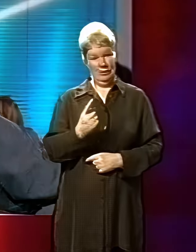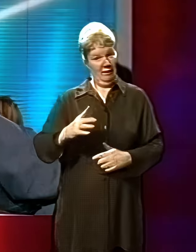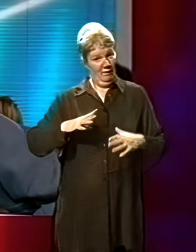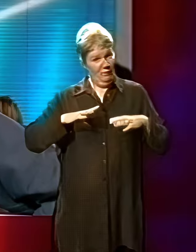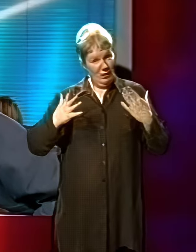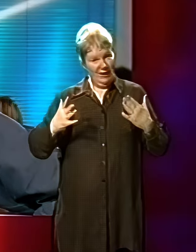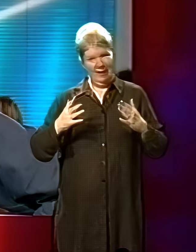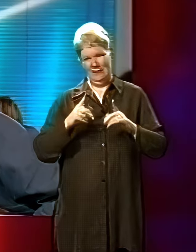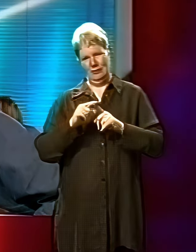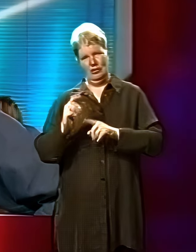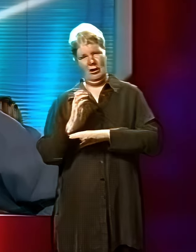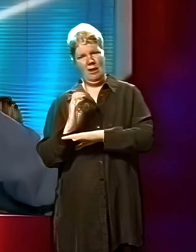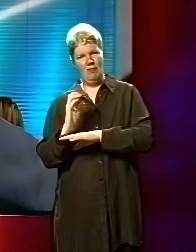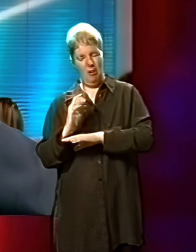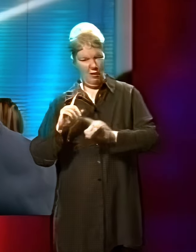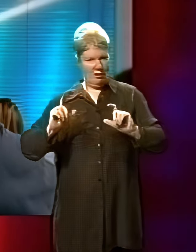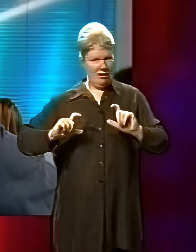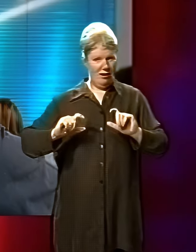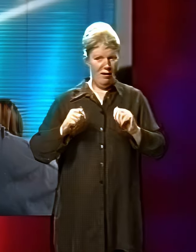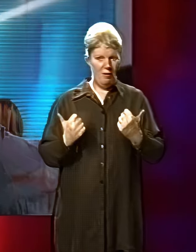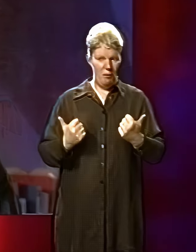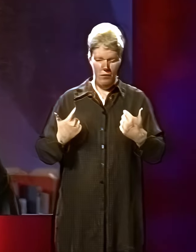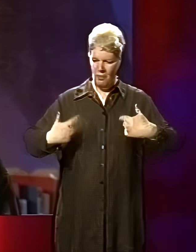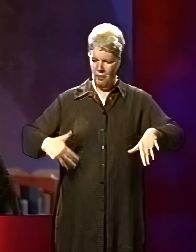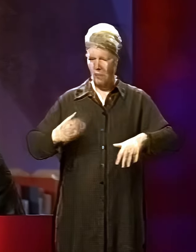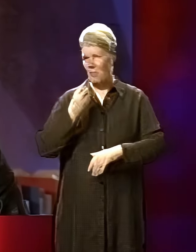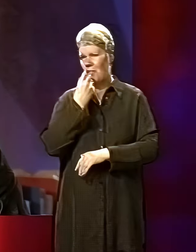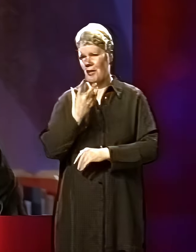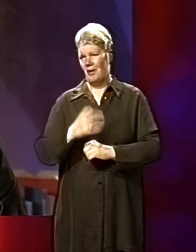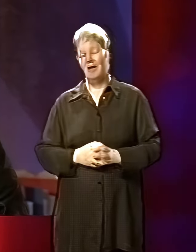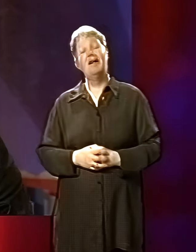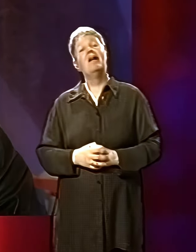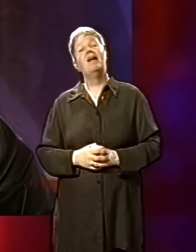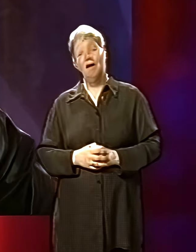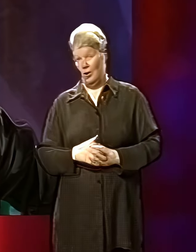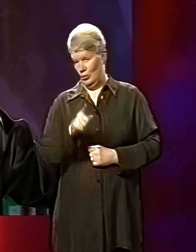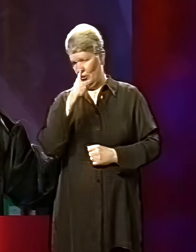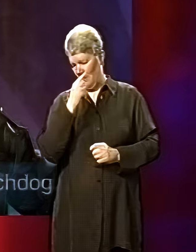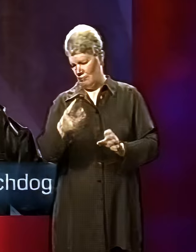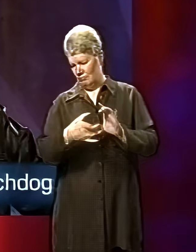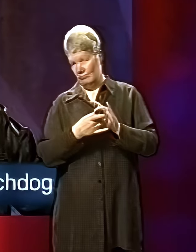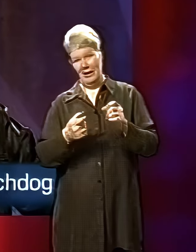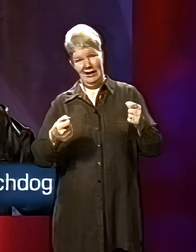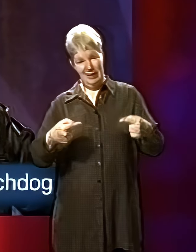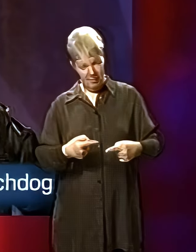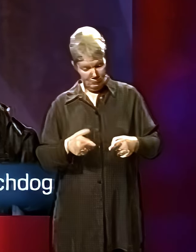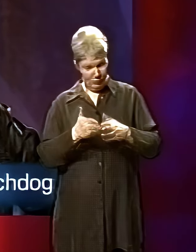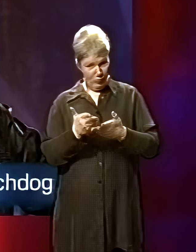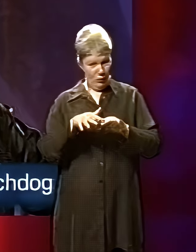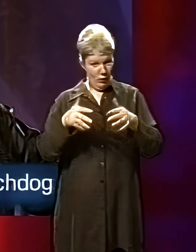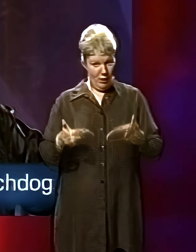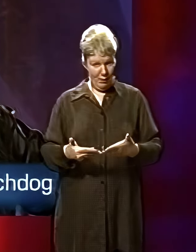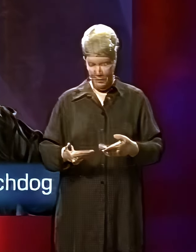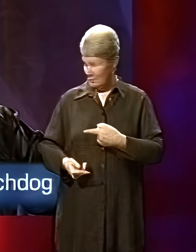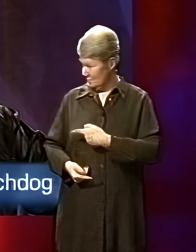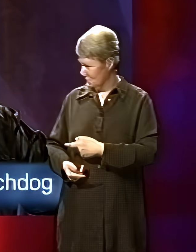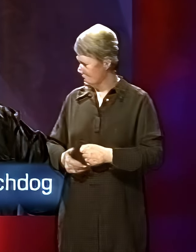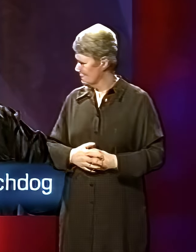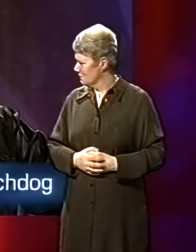camera. Crash bang, what a picture. What a result. Remember, you can email us via the website